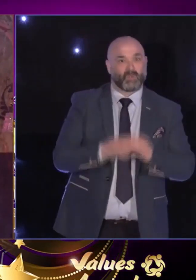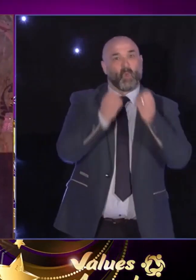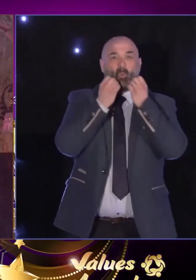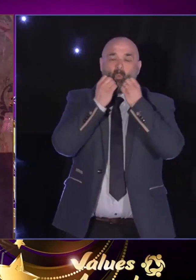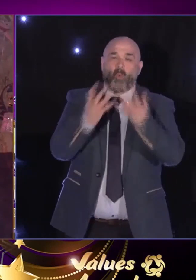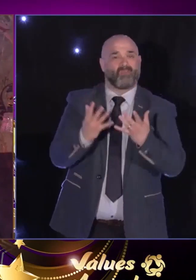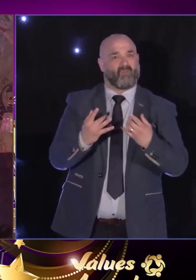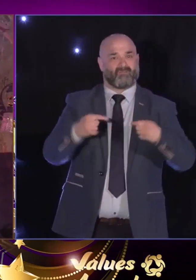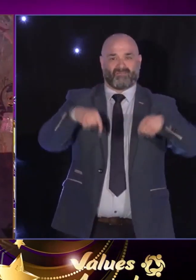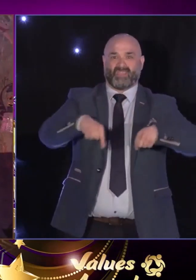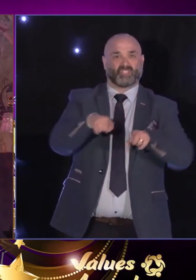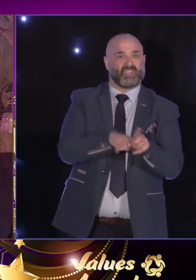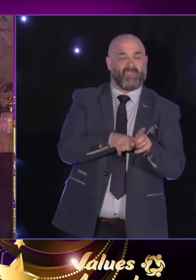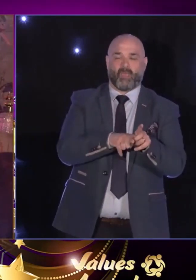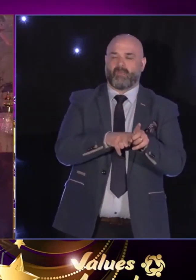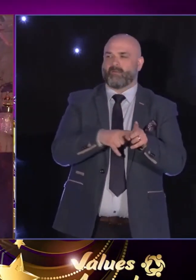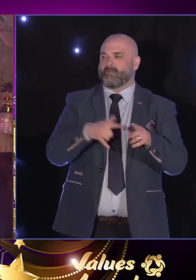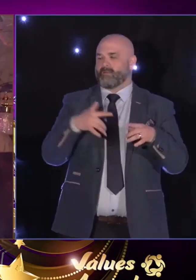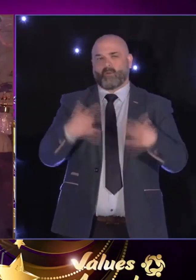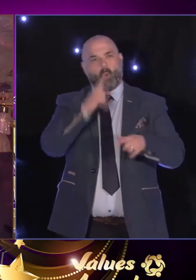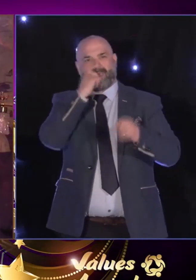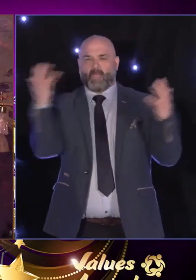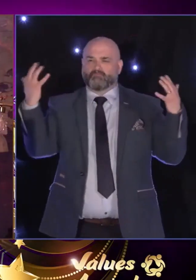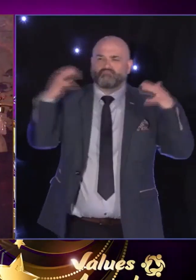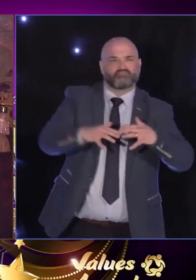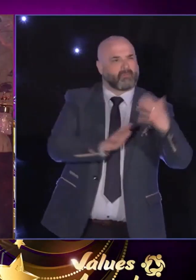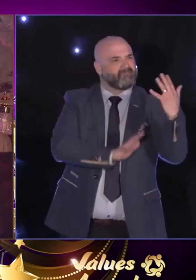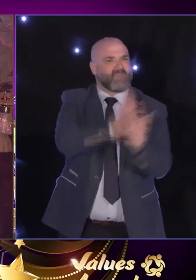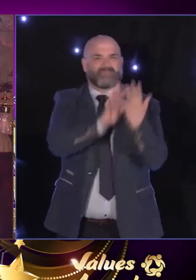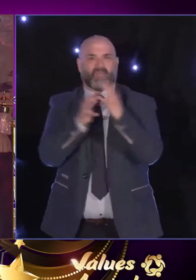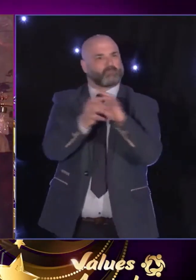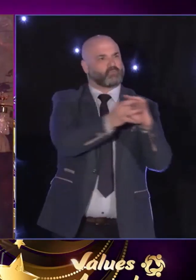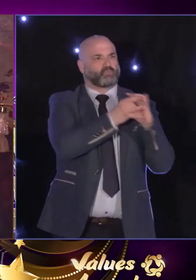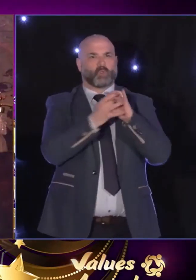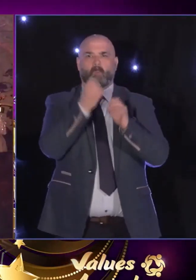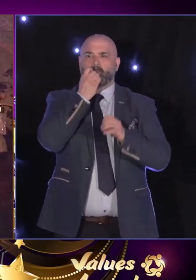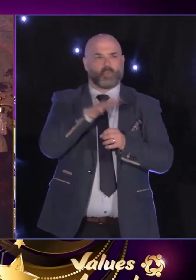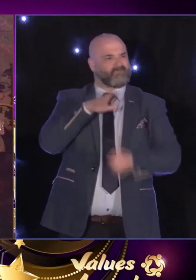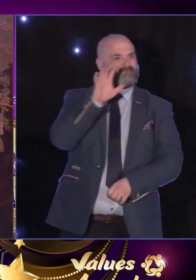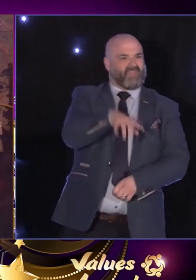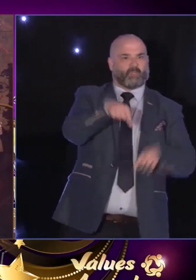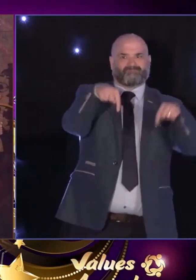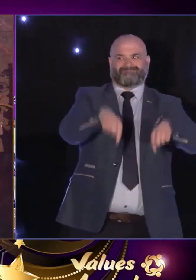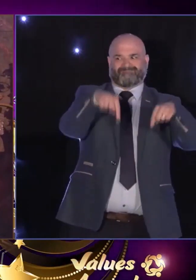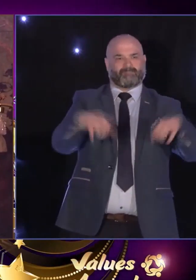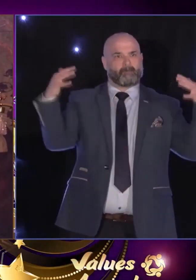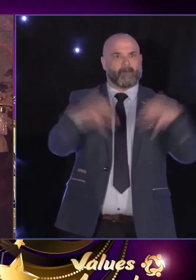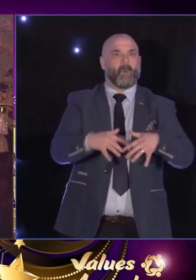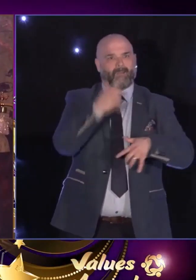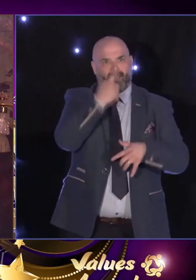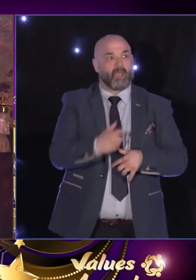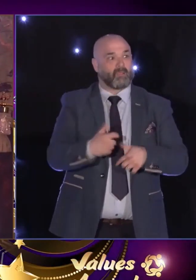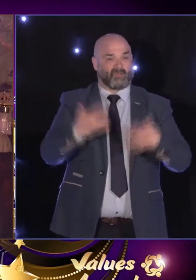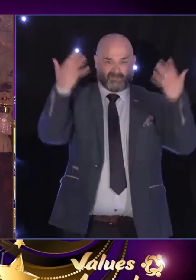wonderful that this year we can celebrate in person at this beautiful venue. And tonight